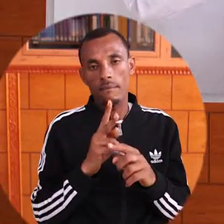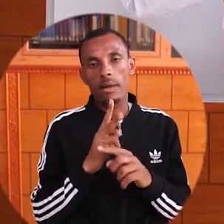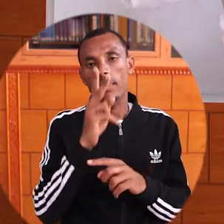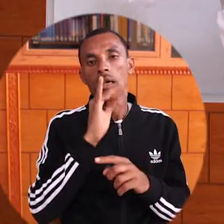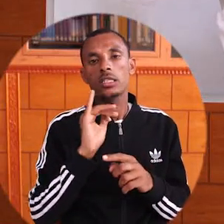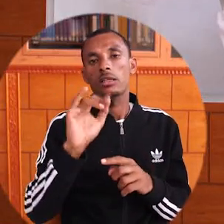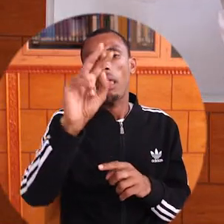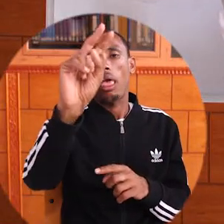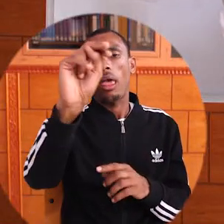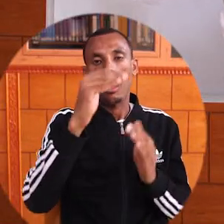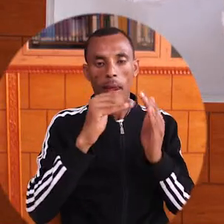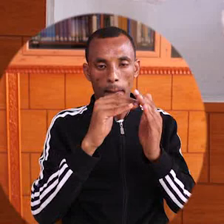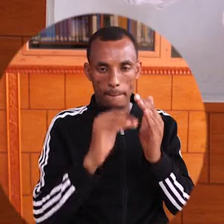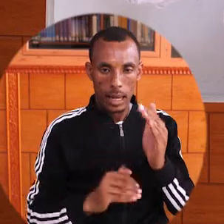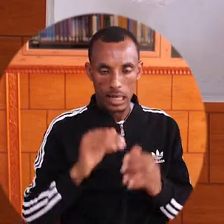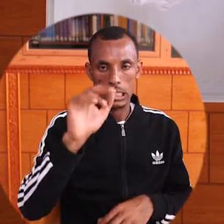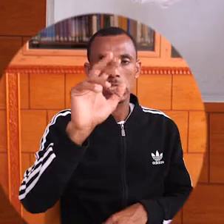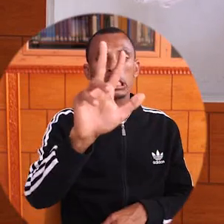from